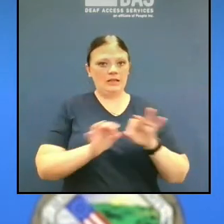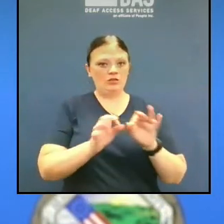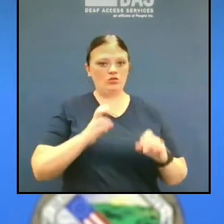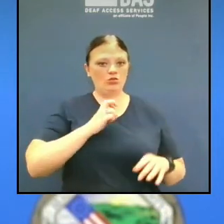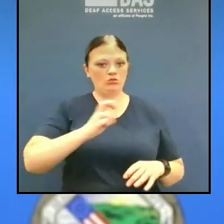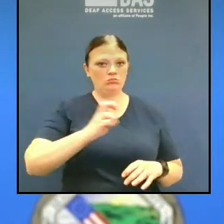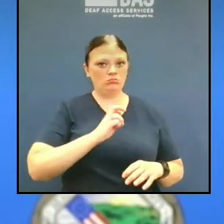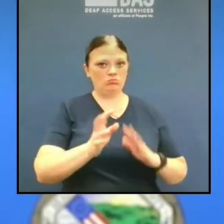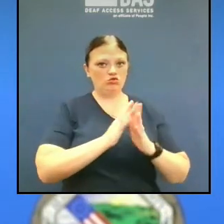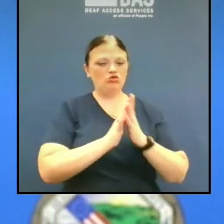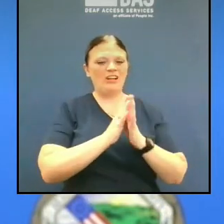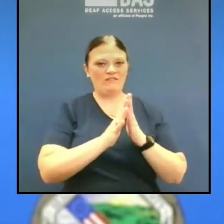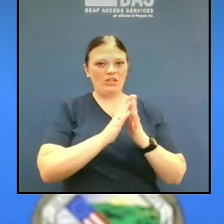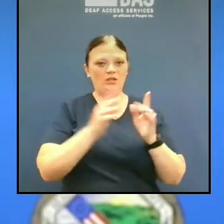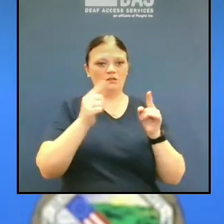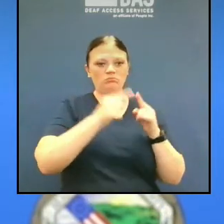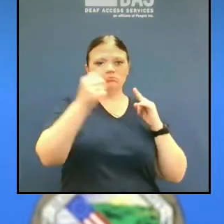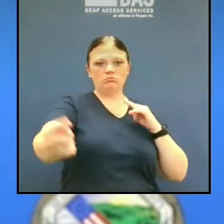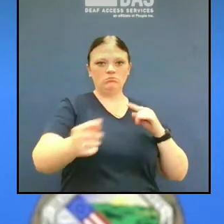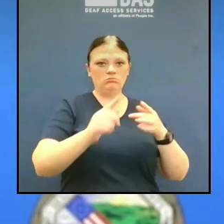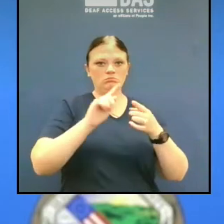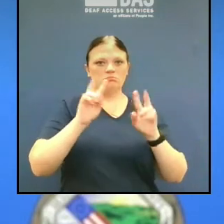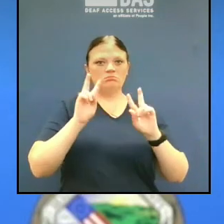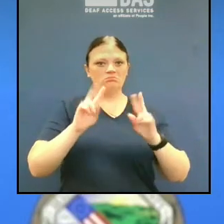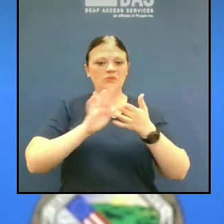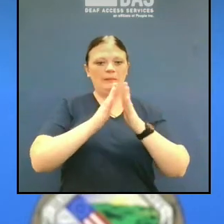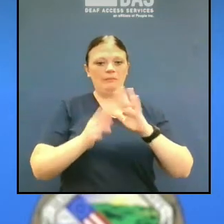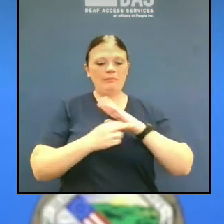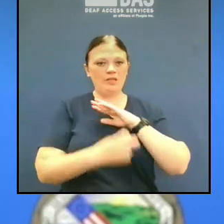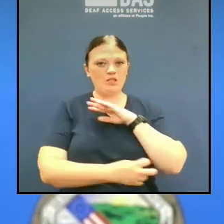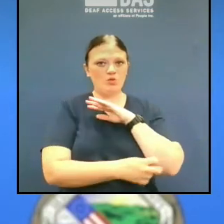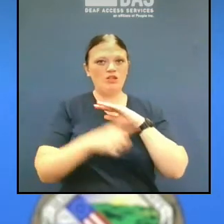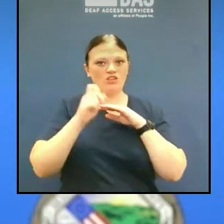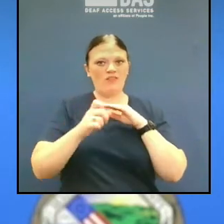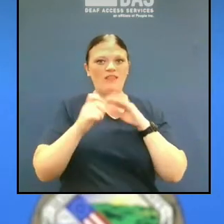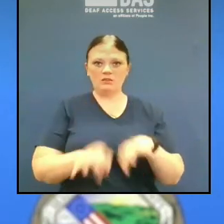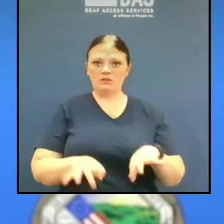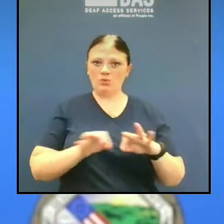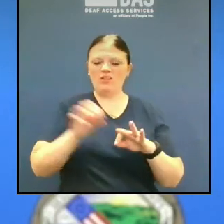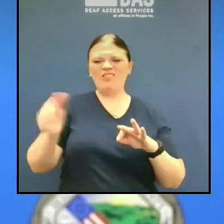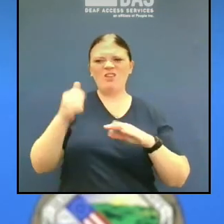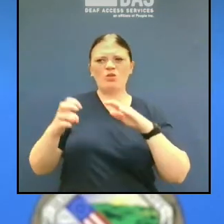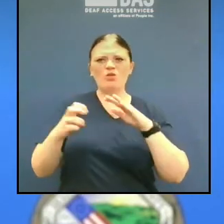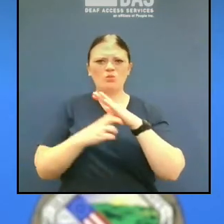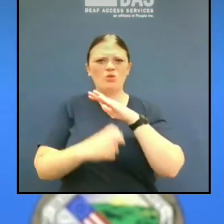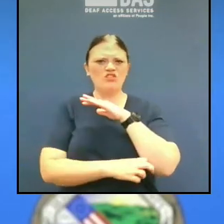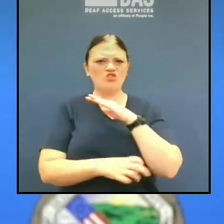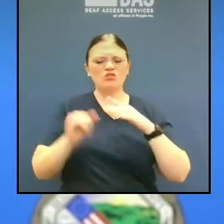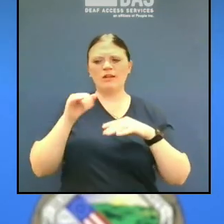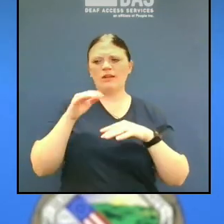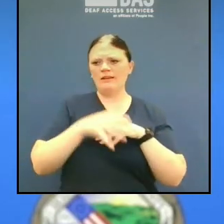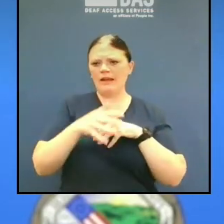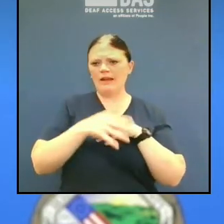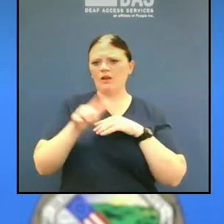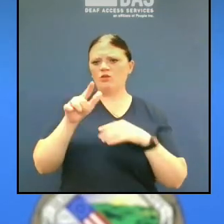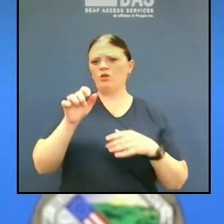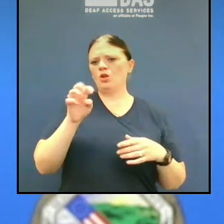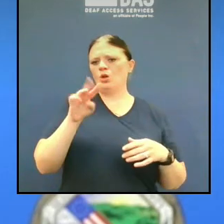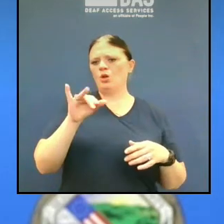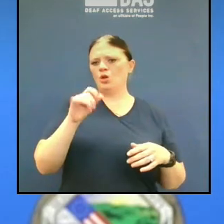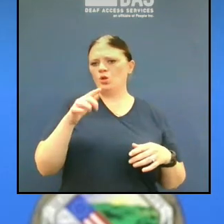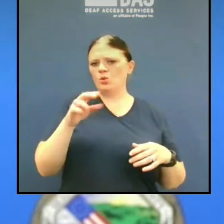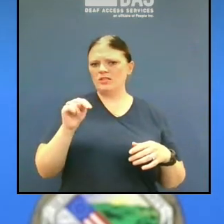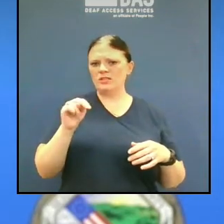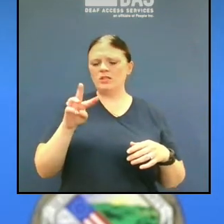business crossing the Peace Bridge, which is very important, as well as the other bridges in the area, the Niagara, the Lewiston-Queenston Bridge,